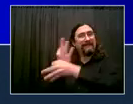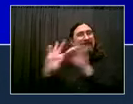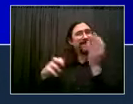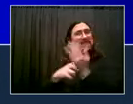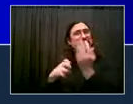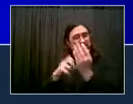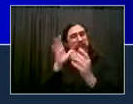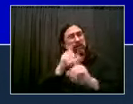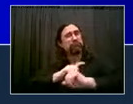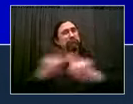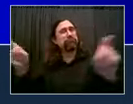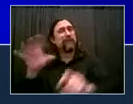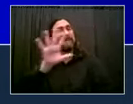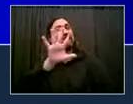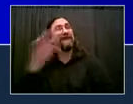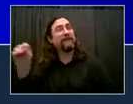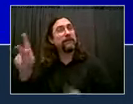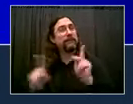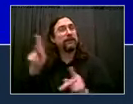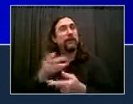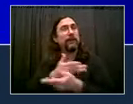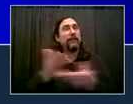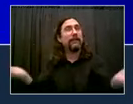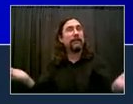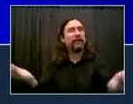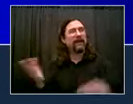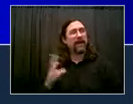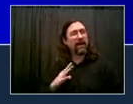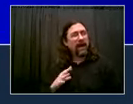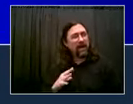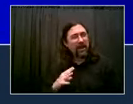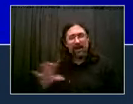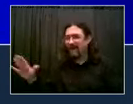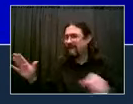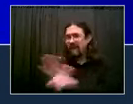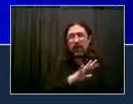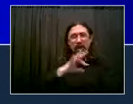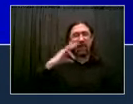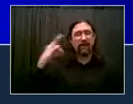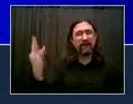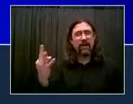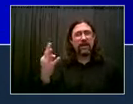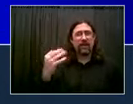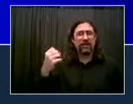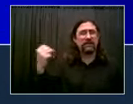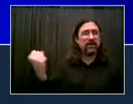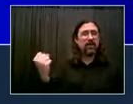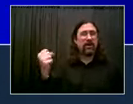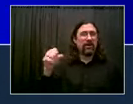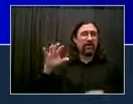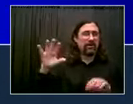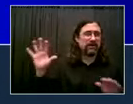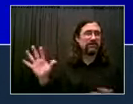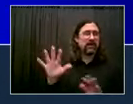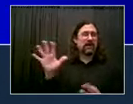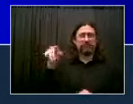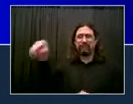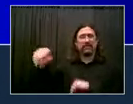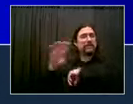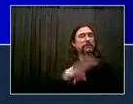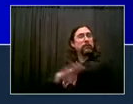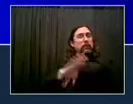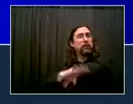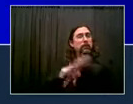3-day passes to the governor's ball. Are you saying only one is available? No, I'm saying 50 are available.